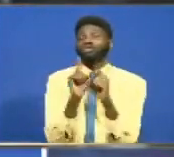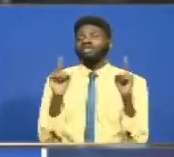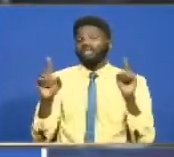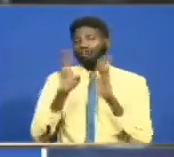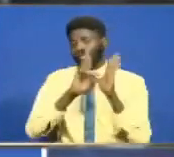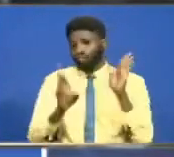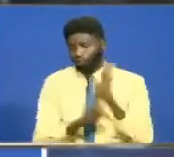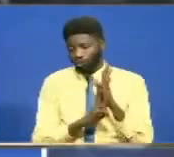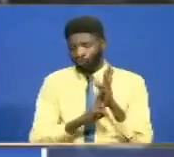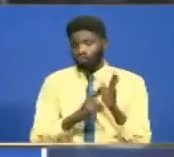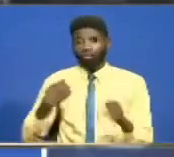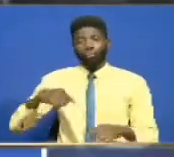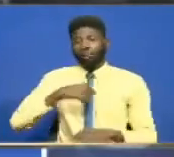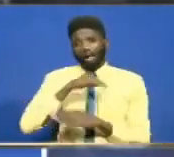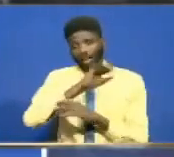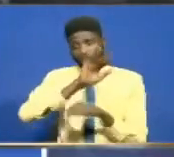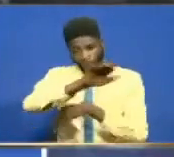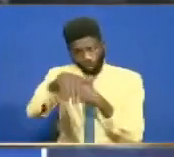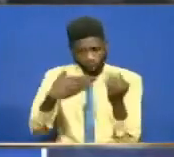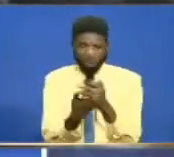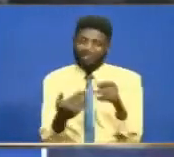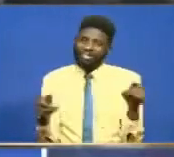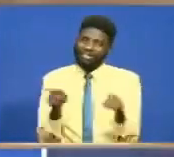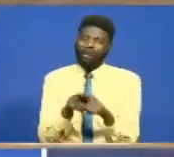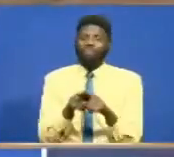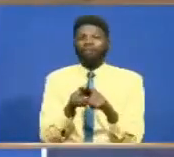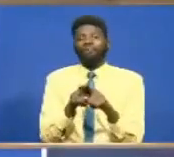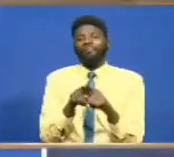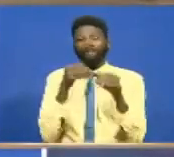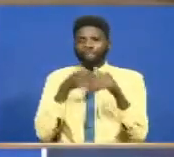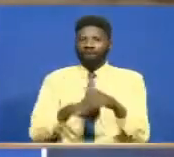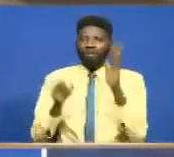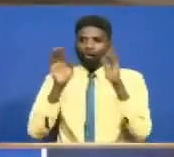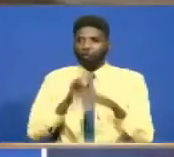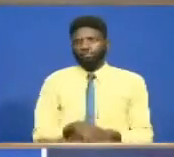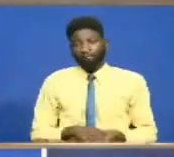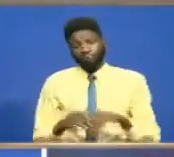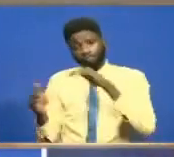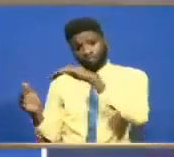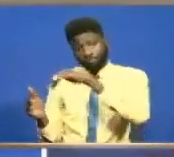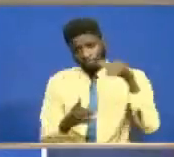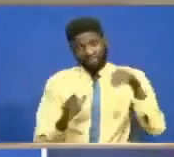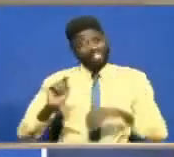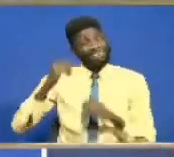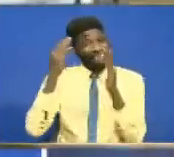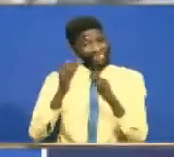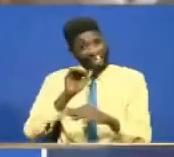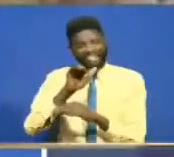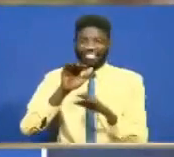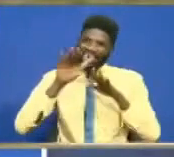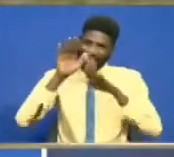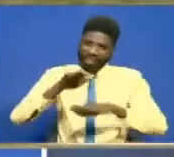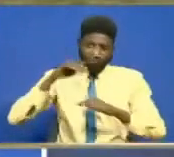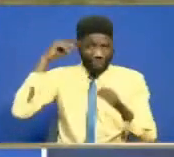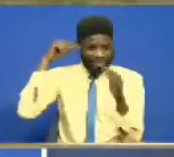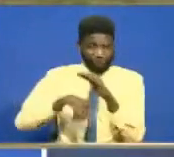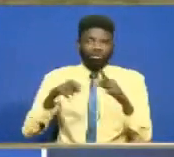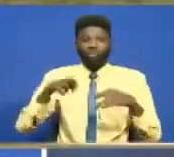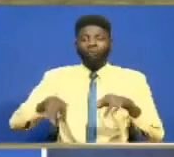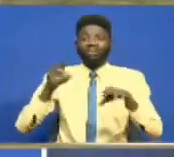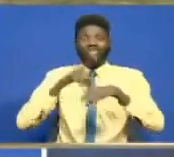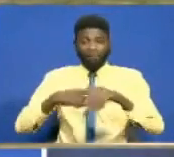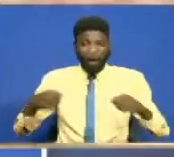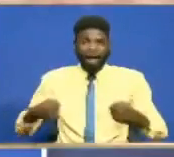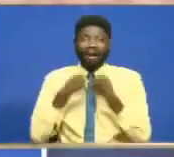tunasema, tungewaomba zote tuweze kuifikia. And Kenyans are being urged to be extra careful on the roads as accidents